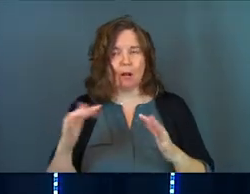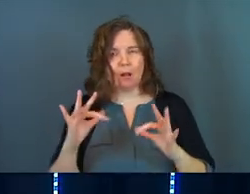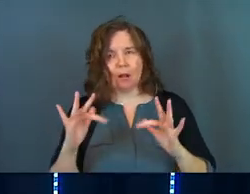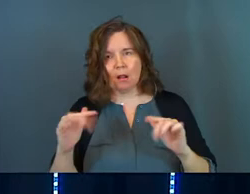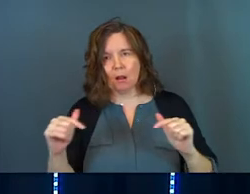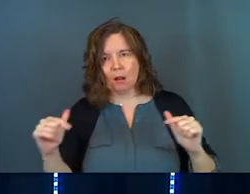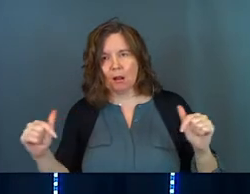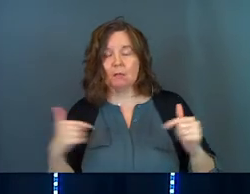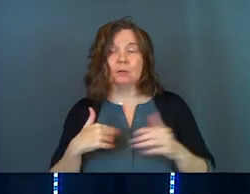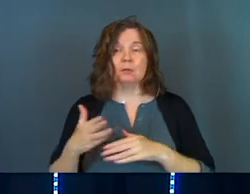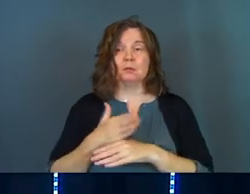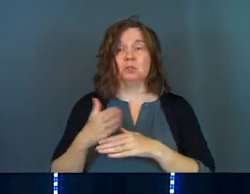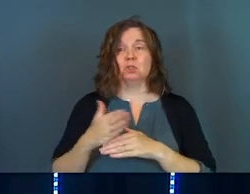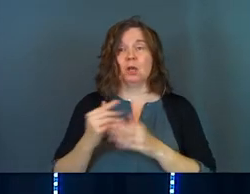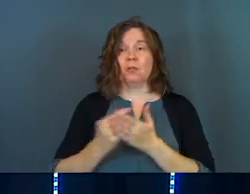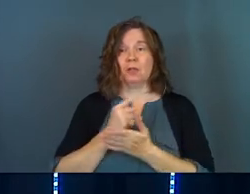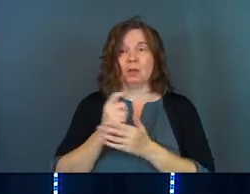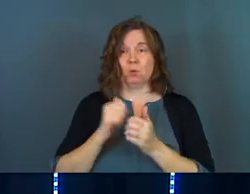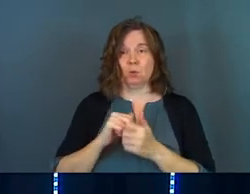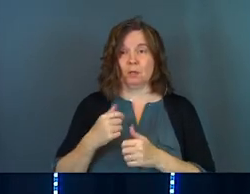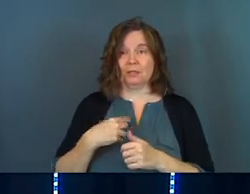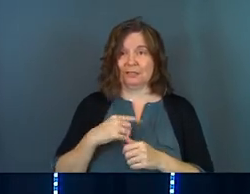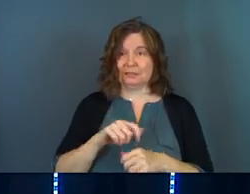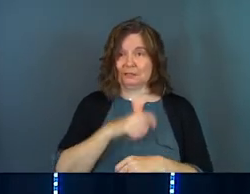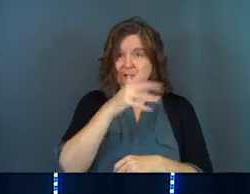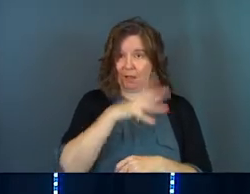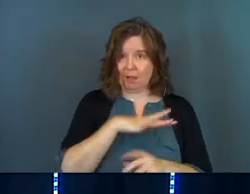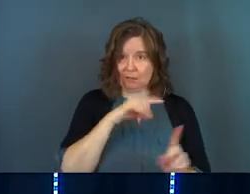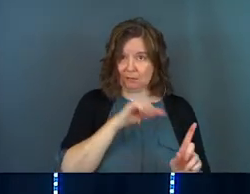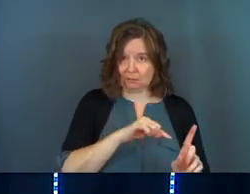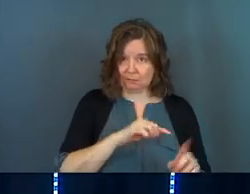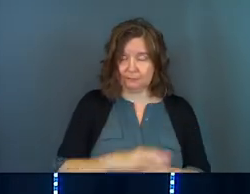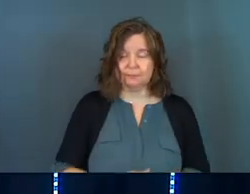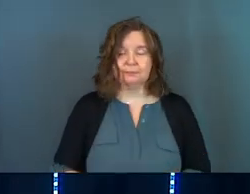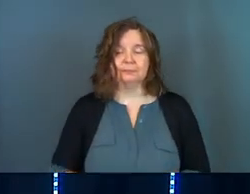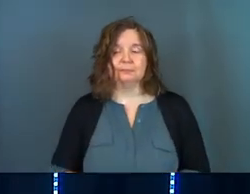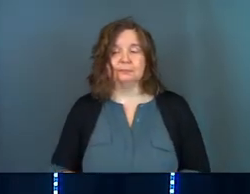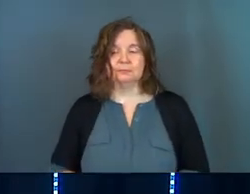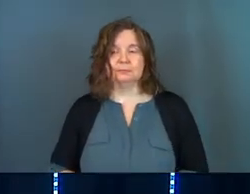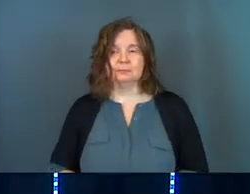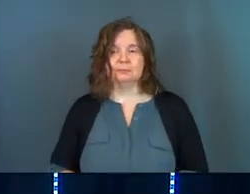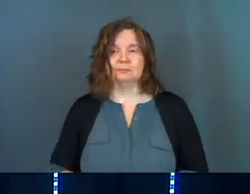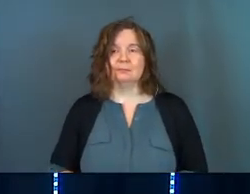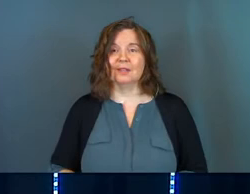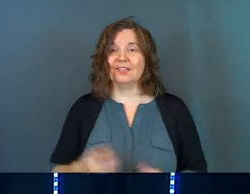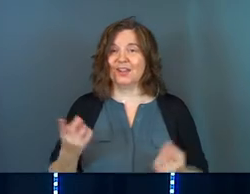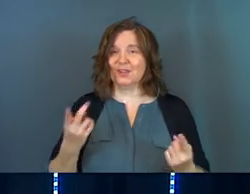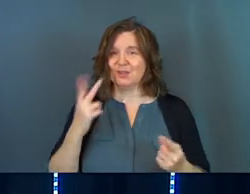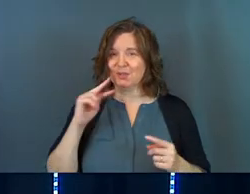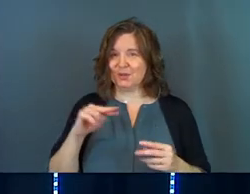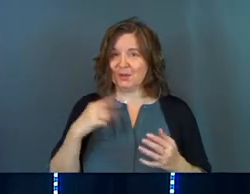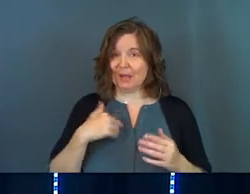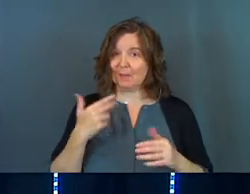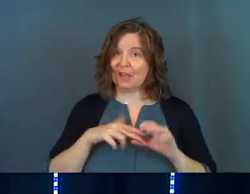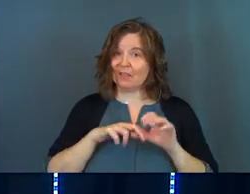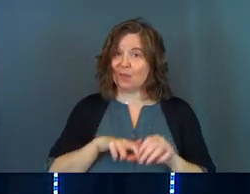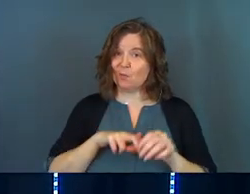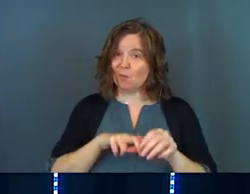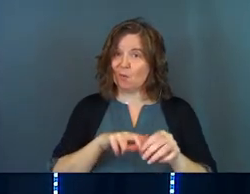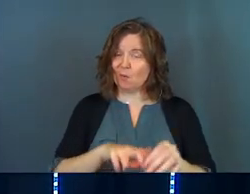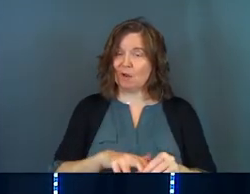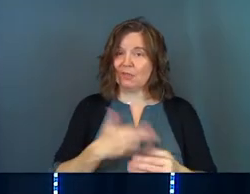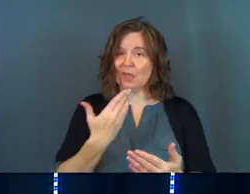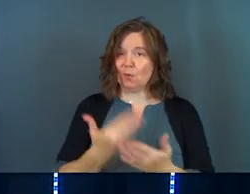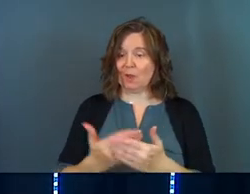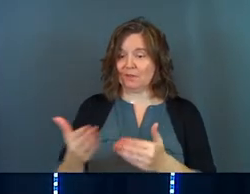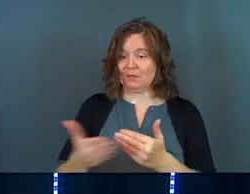and all of it. He shares the gospel with this foreign guy. And look what else happens. As they rode along, they came